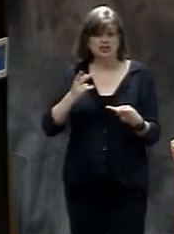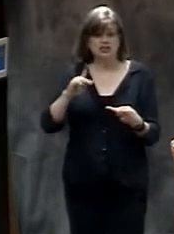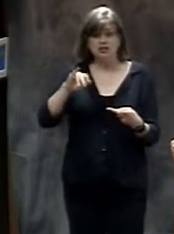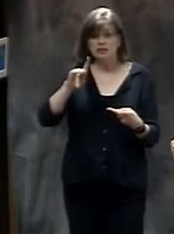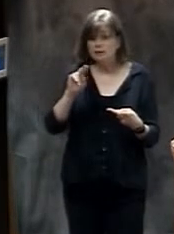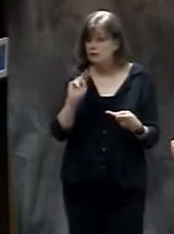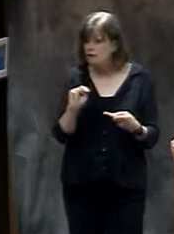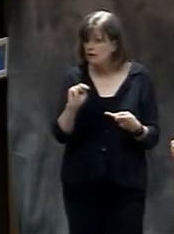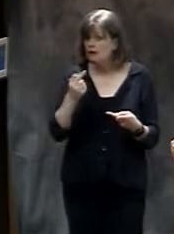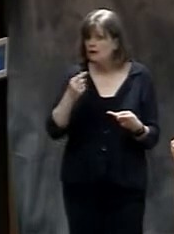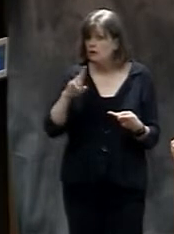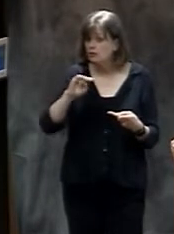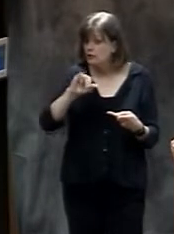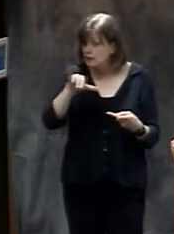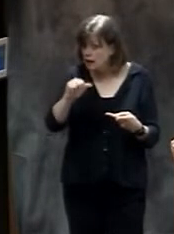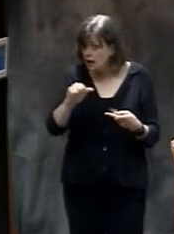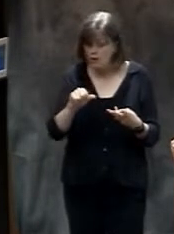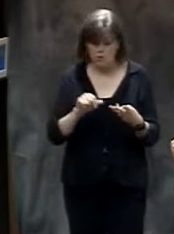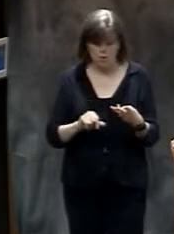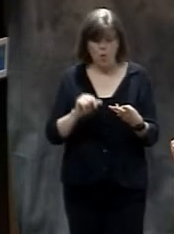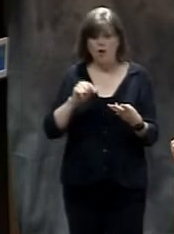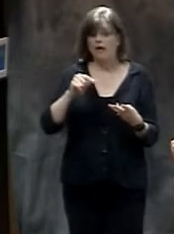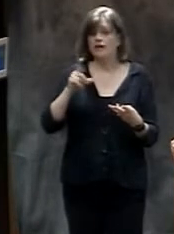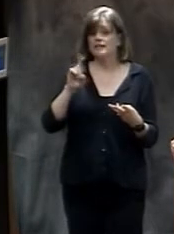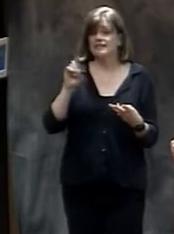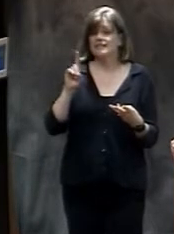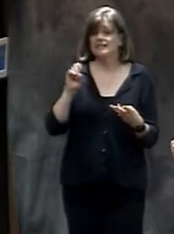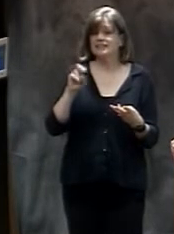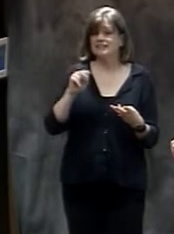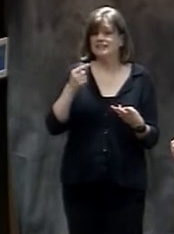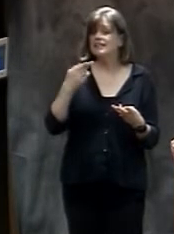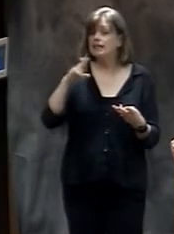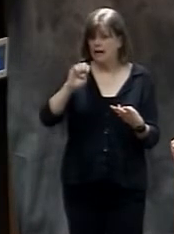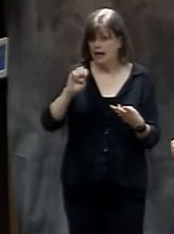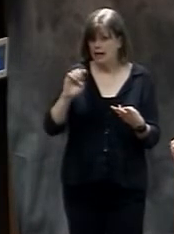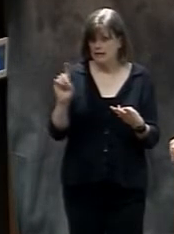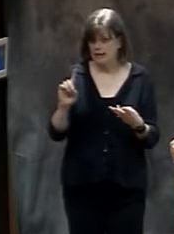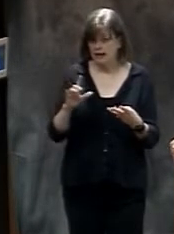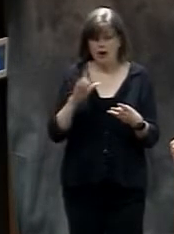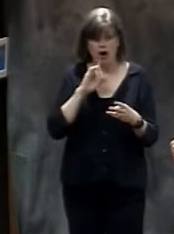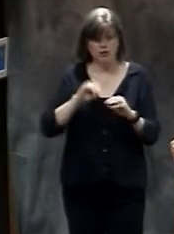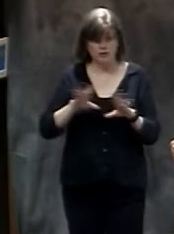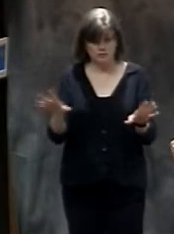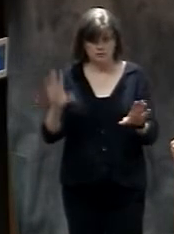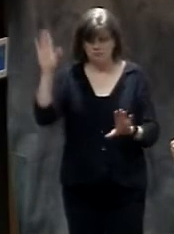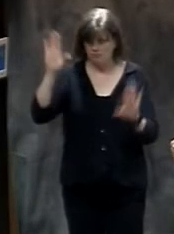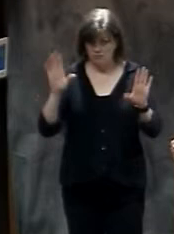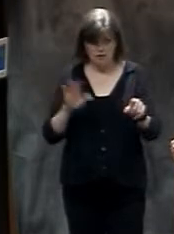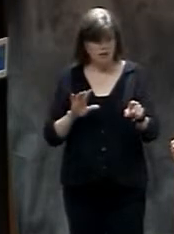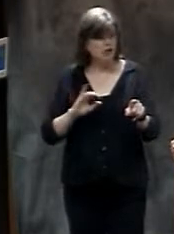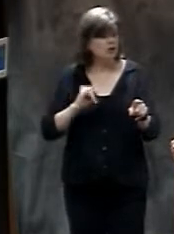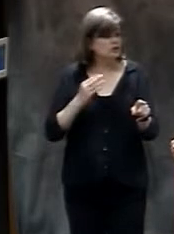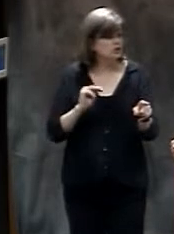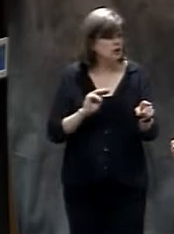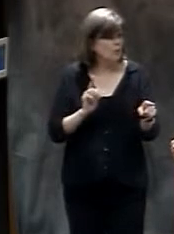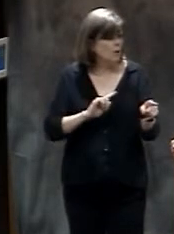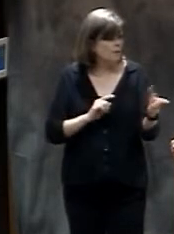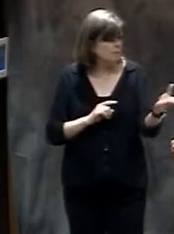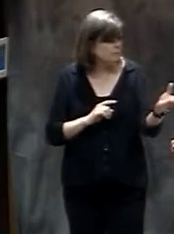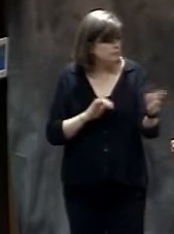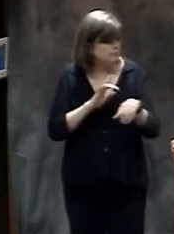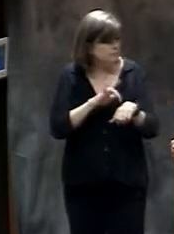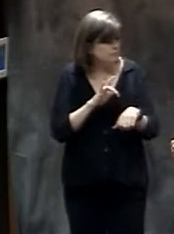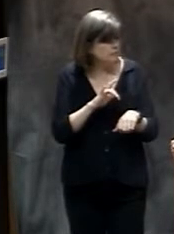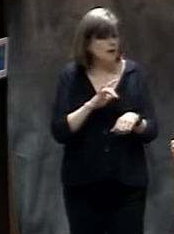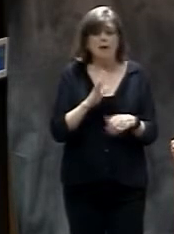transmitted? Show of hands. Okay. Just let me hear some of the places you've been. Jim, where have you been? Parts